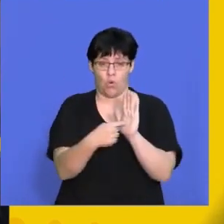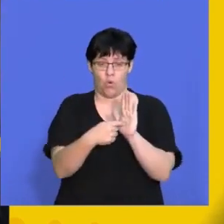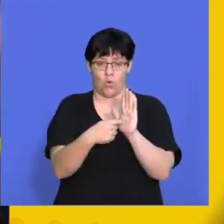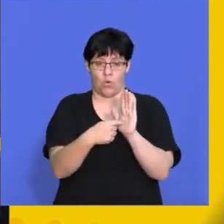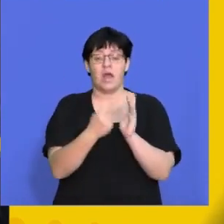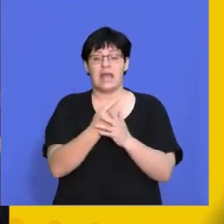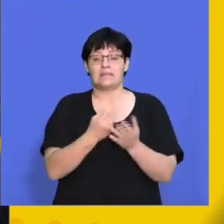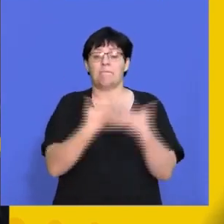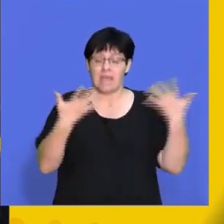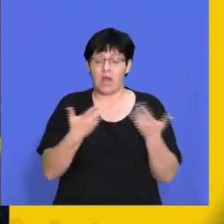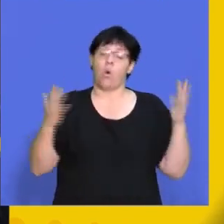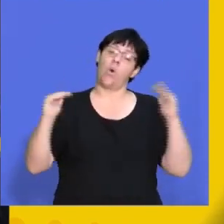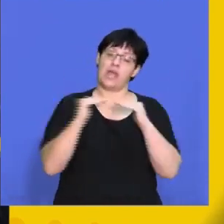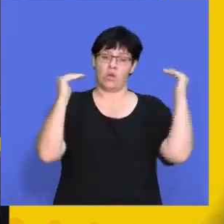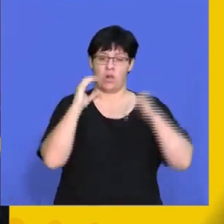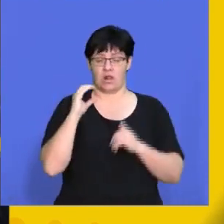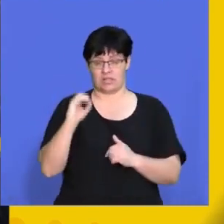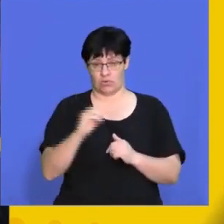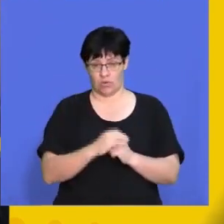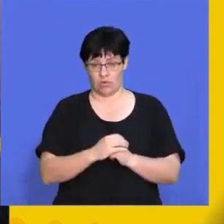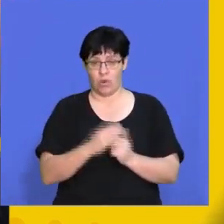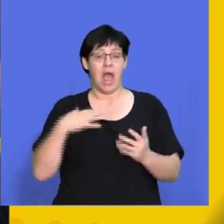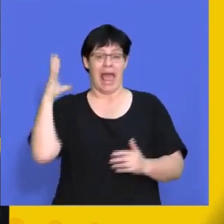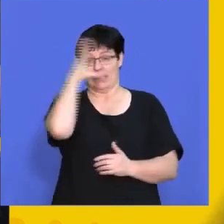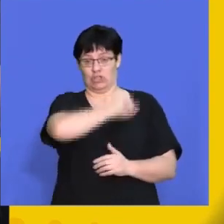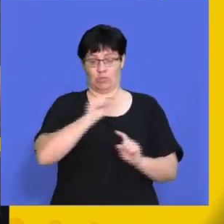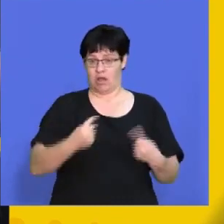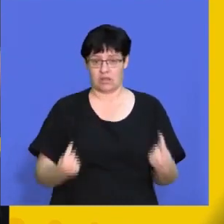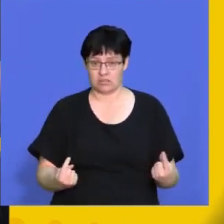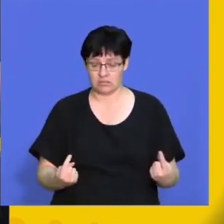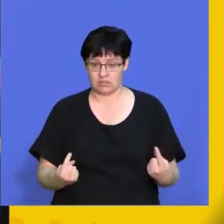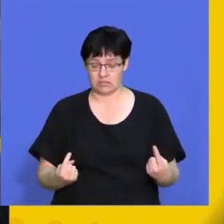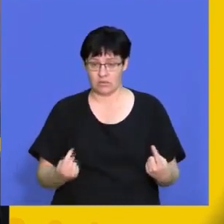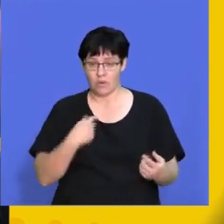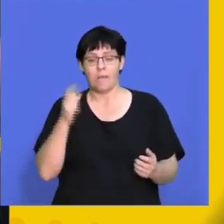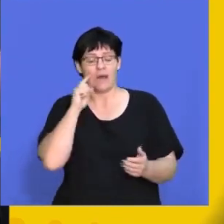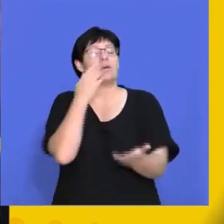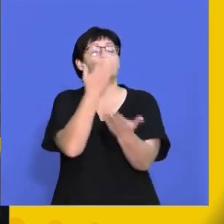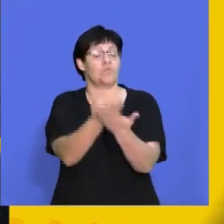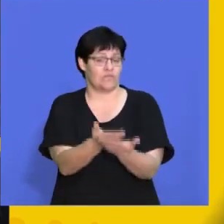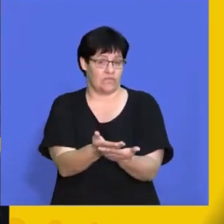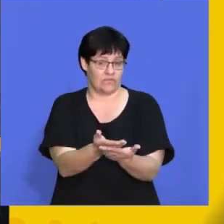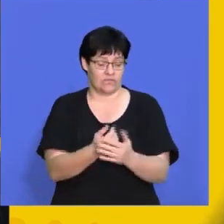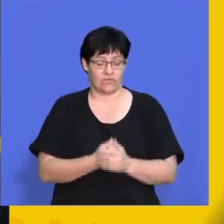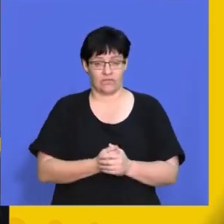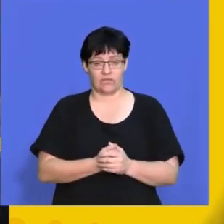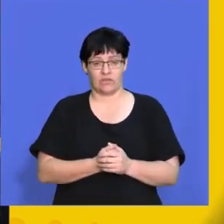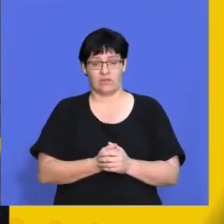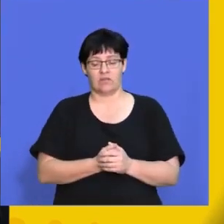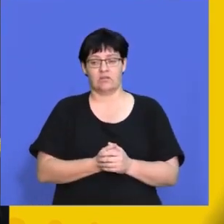the discriminant is greater than or equal to 0. We can't assume that it's greater than 0 to prove that it's greater than